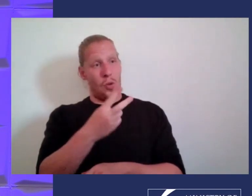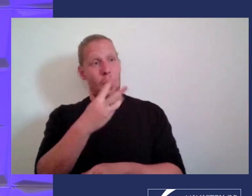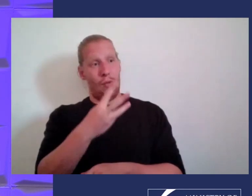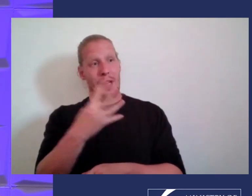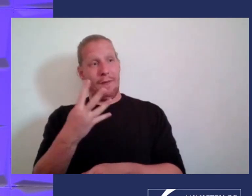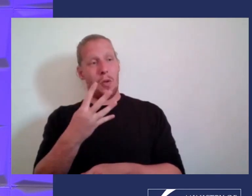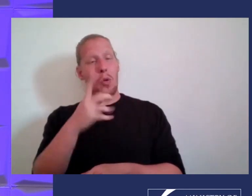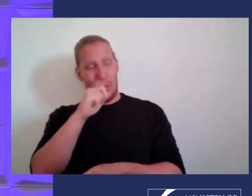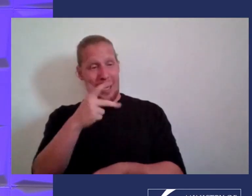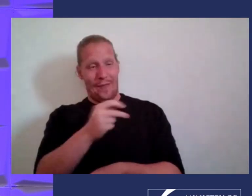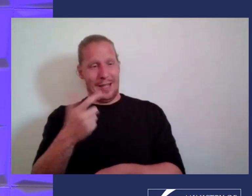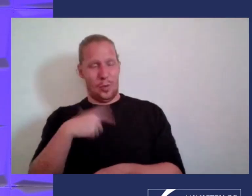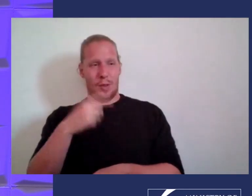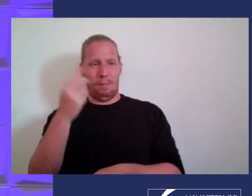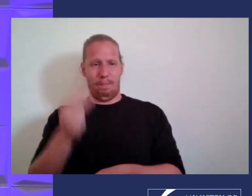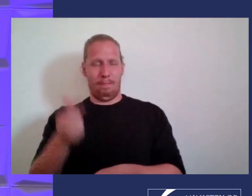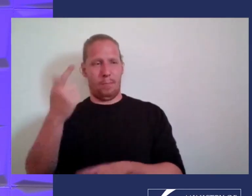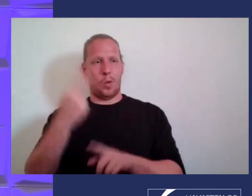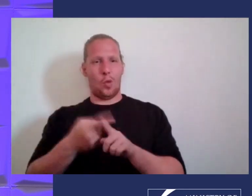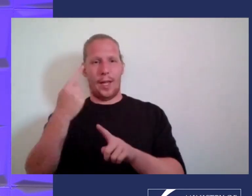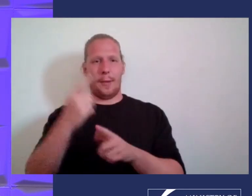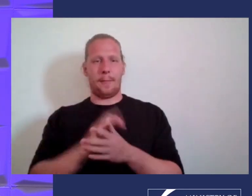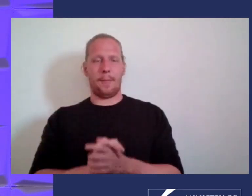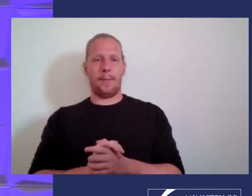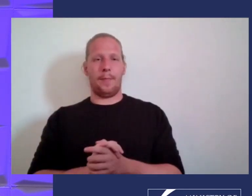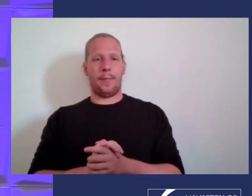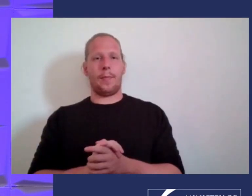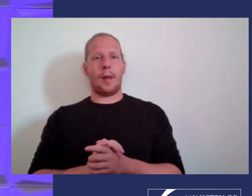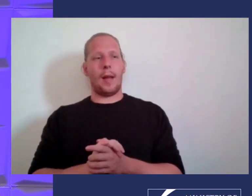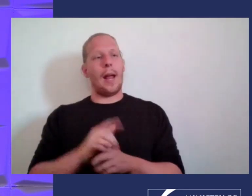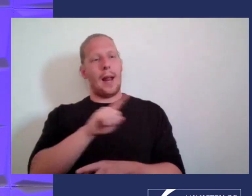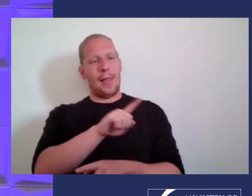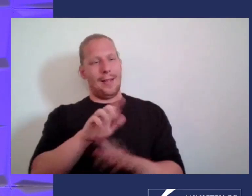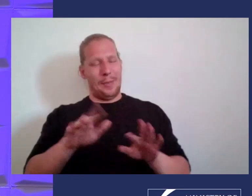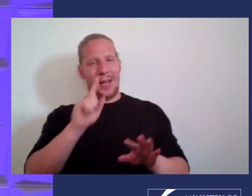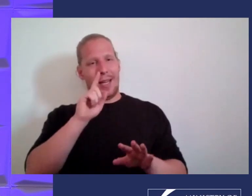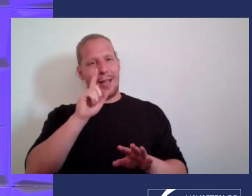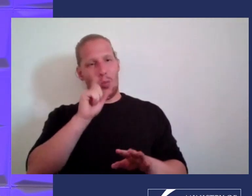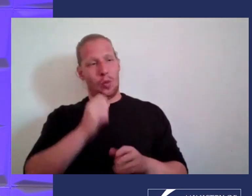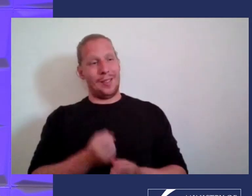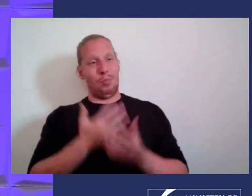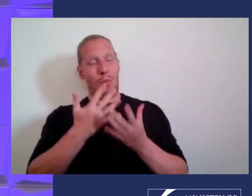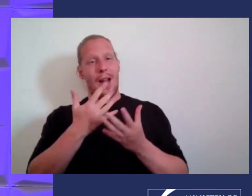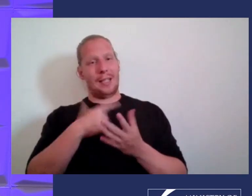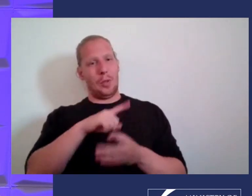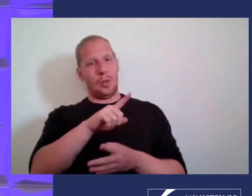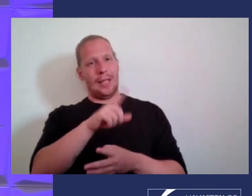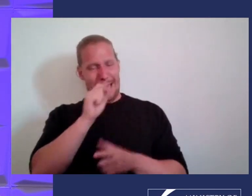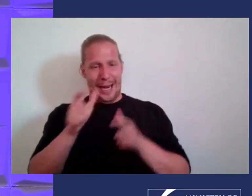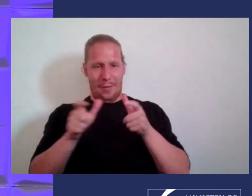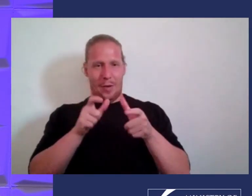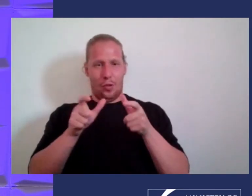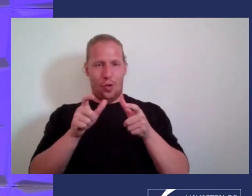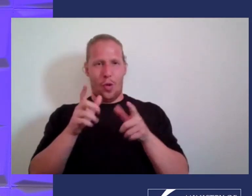it is. And let your tamariki surprise you with their maturity and their ability to do this. If you need any help, we are